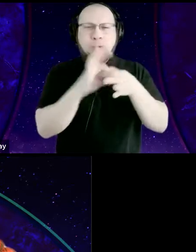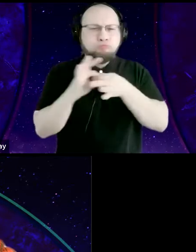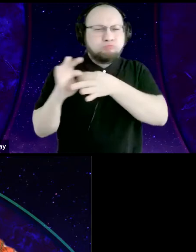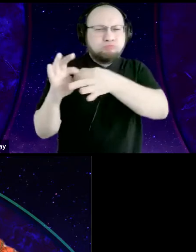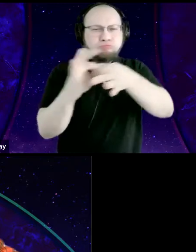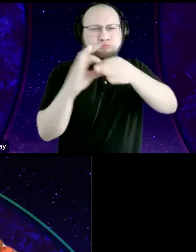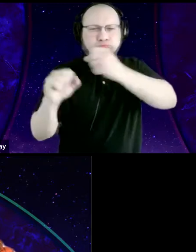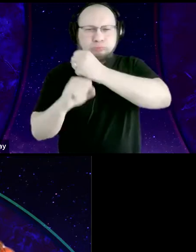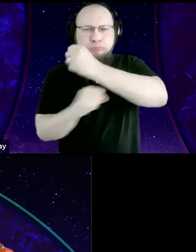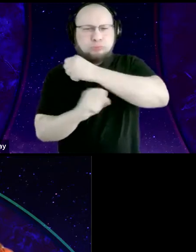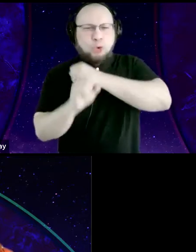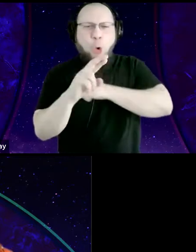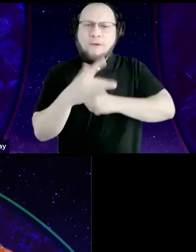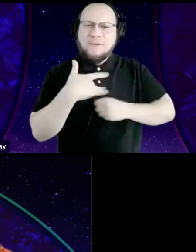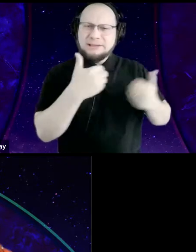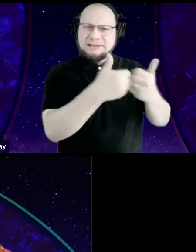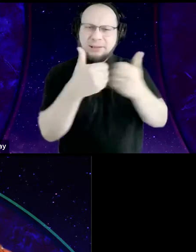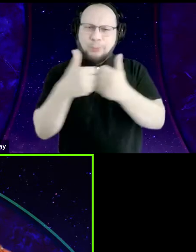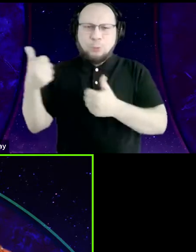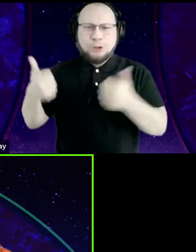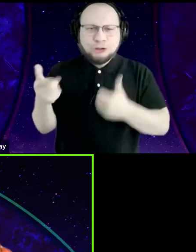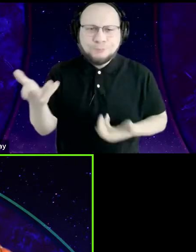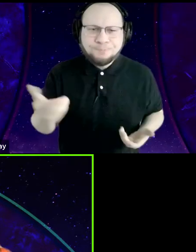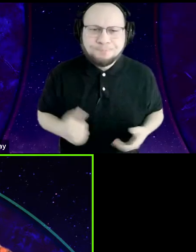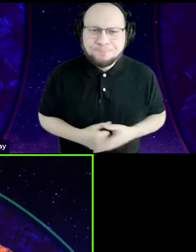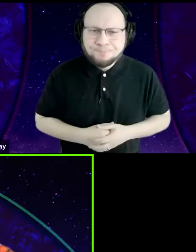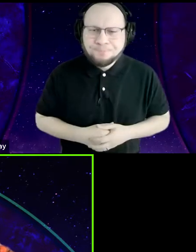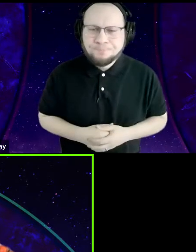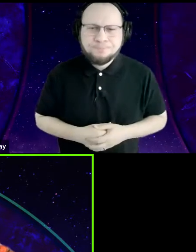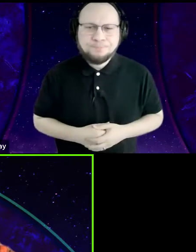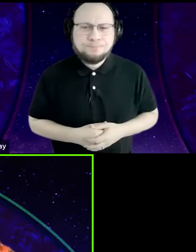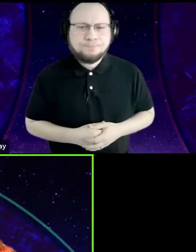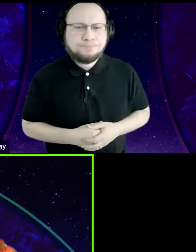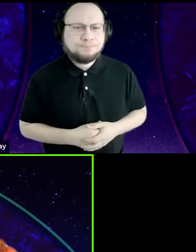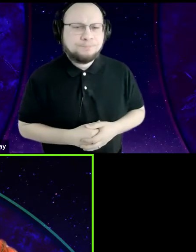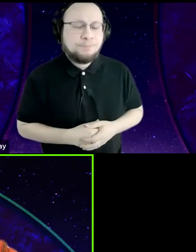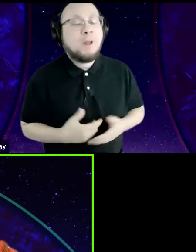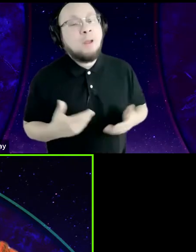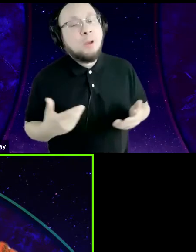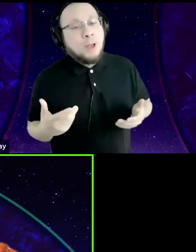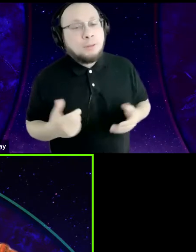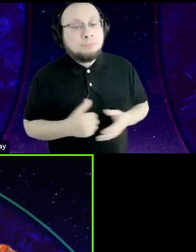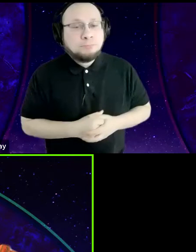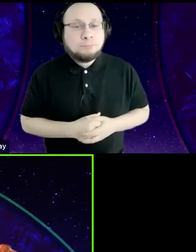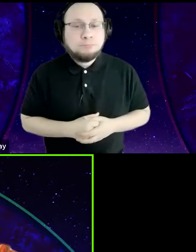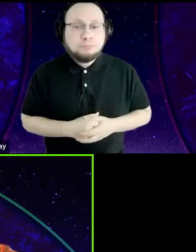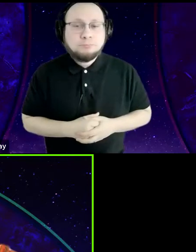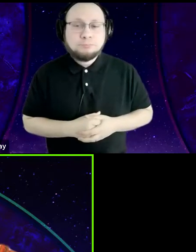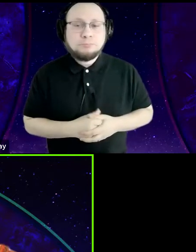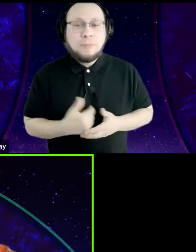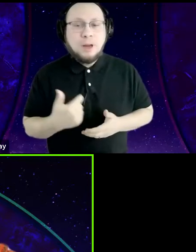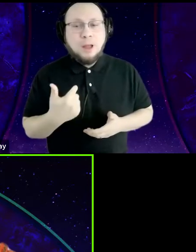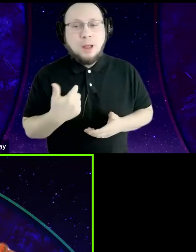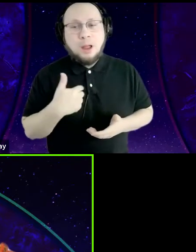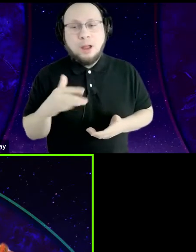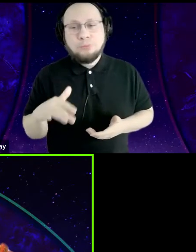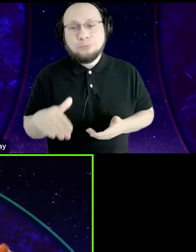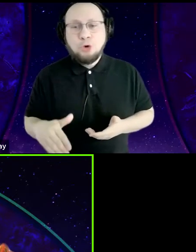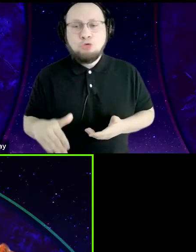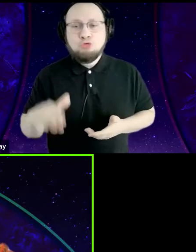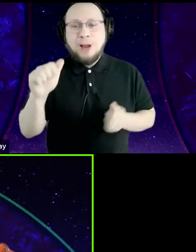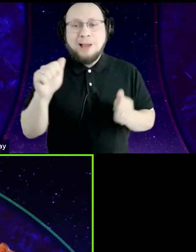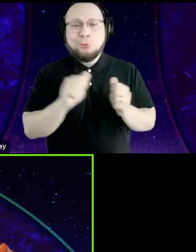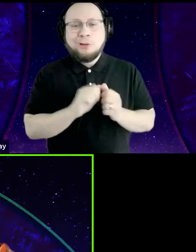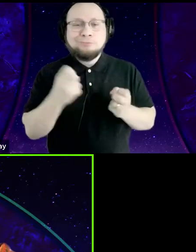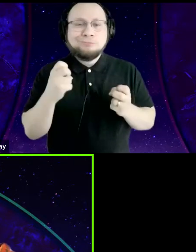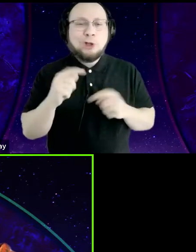are they disparate to you? Well, so I was raised within how they would identify themselves as a